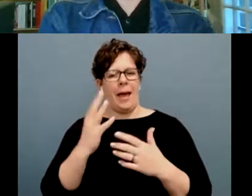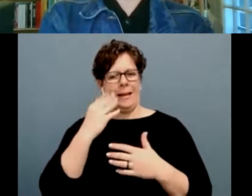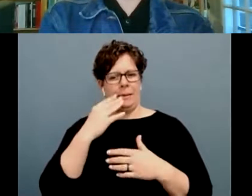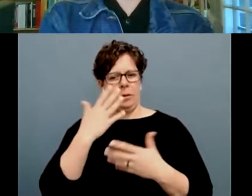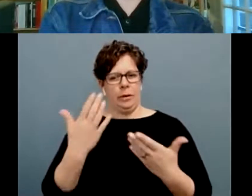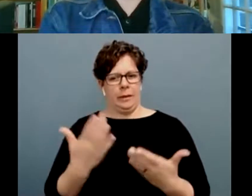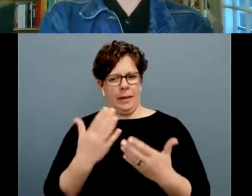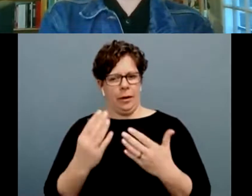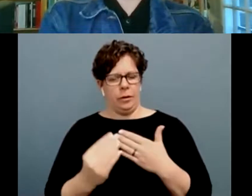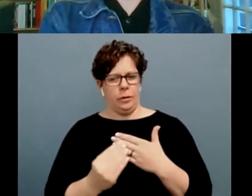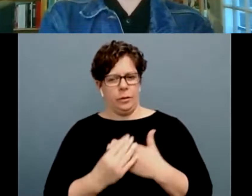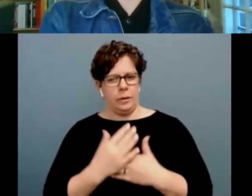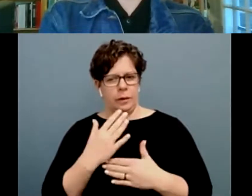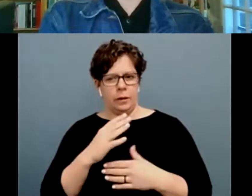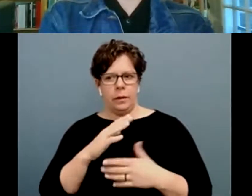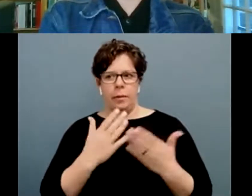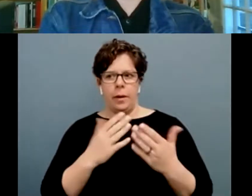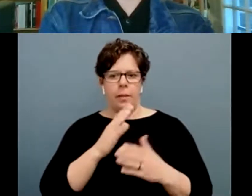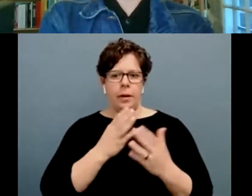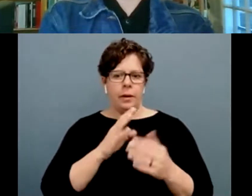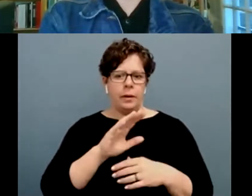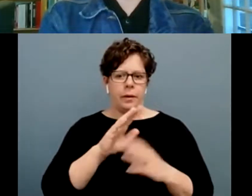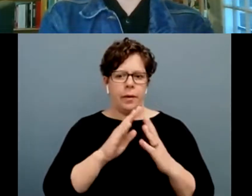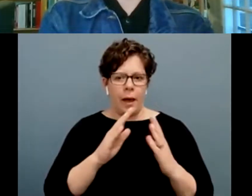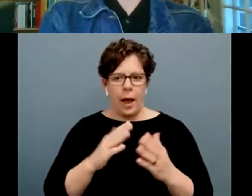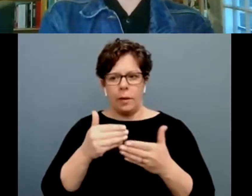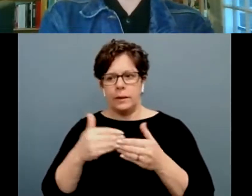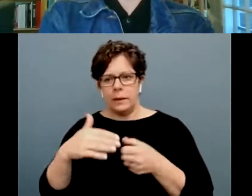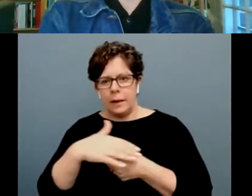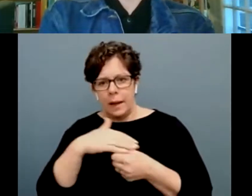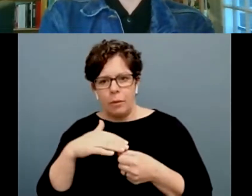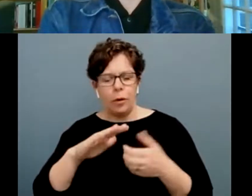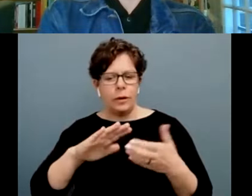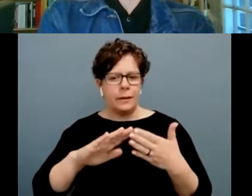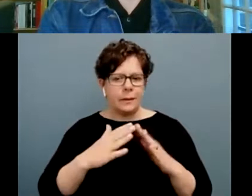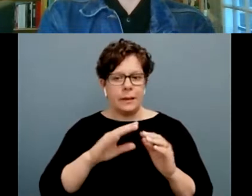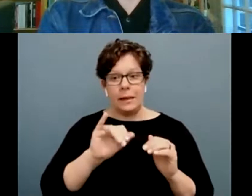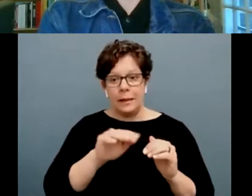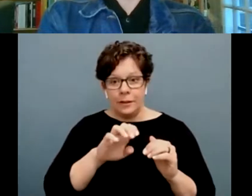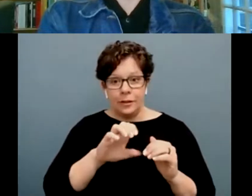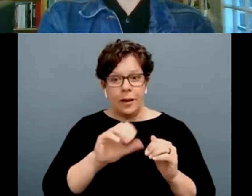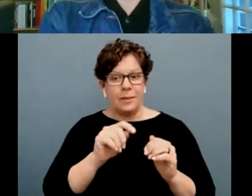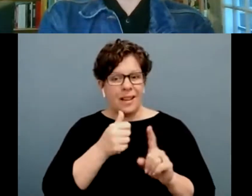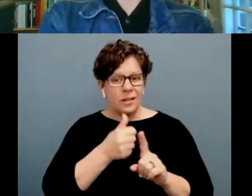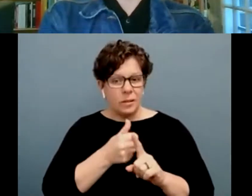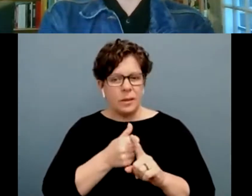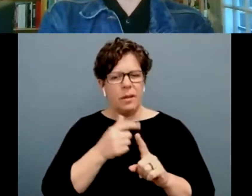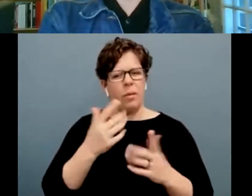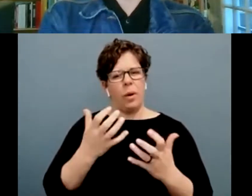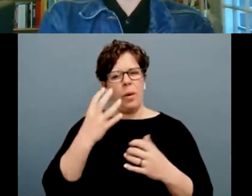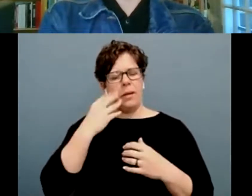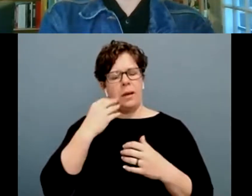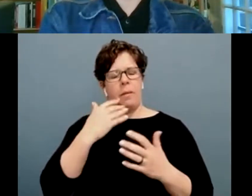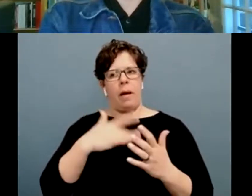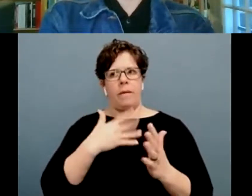about, through James Castle, through the house, through the neighborhood, through the city. We want this experience to be immersive in